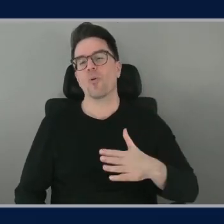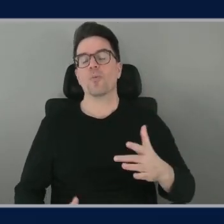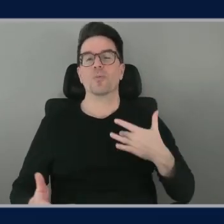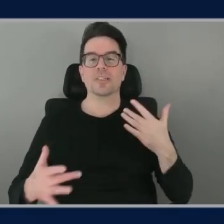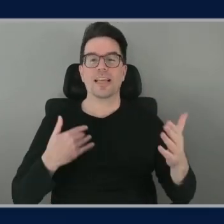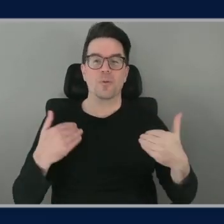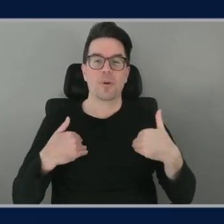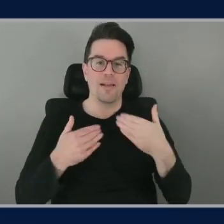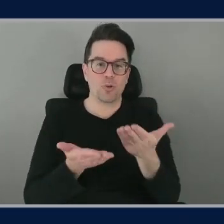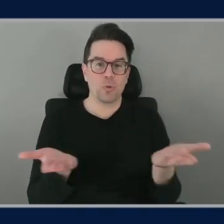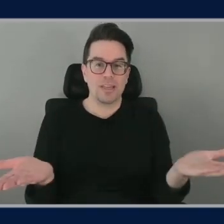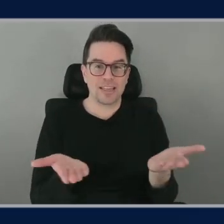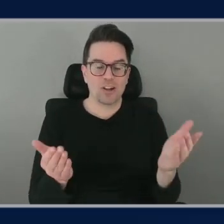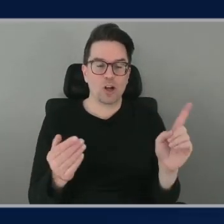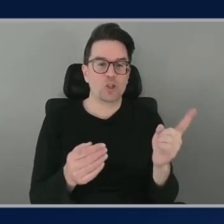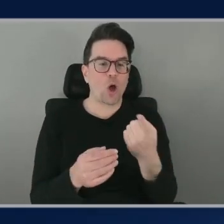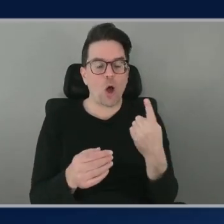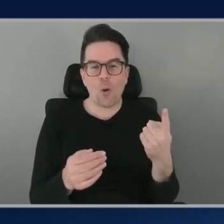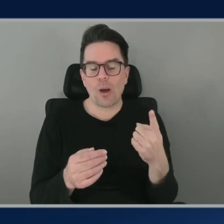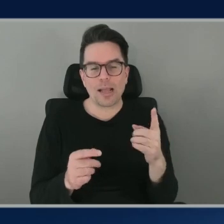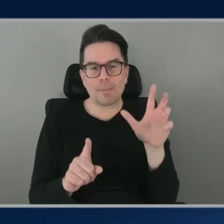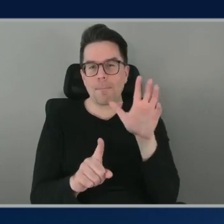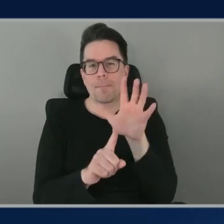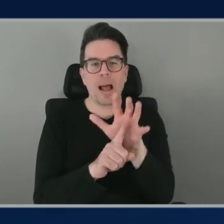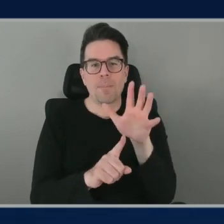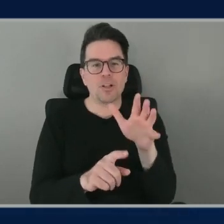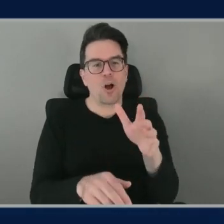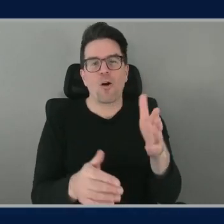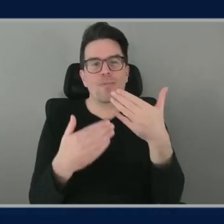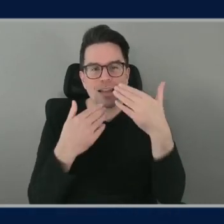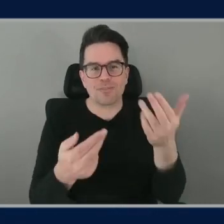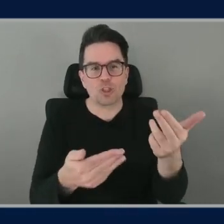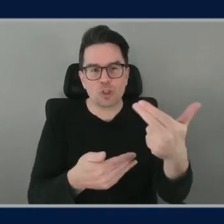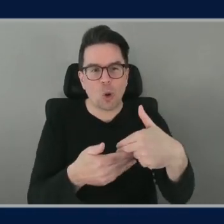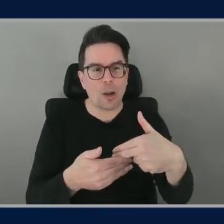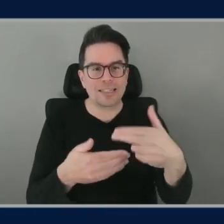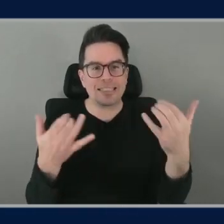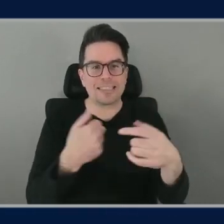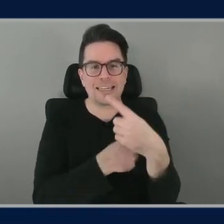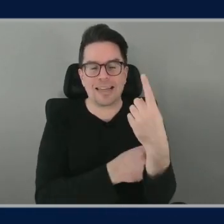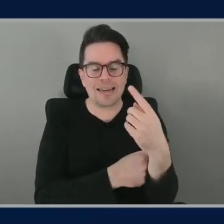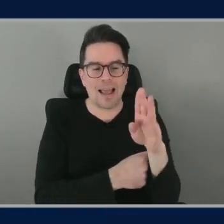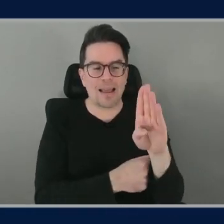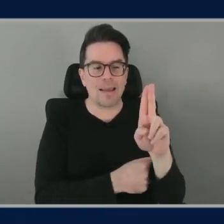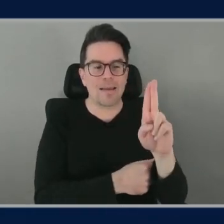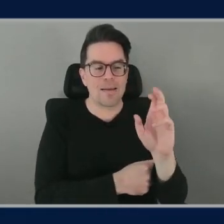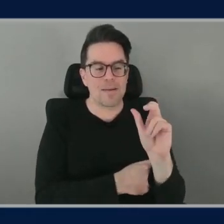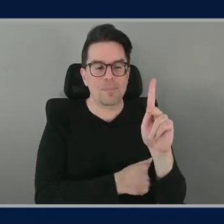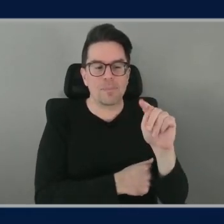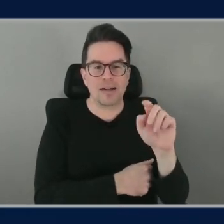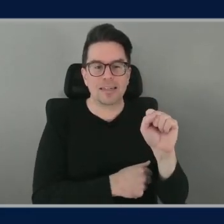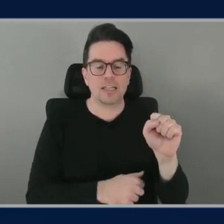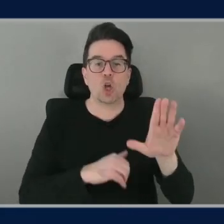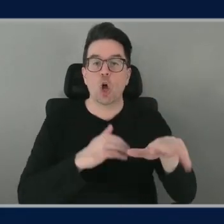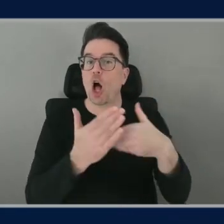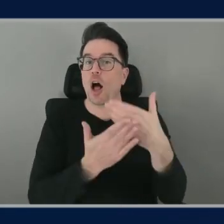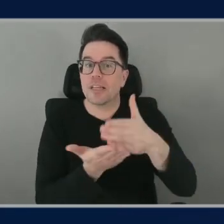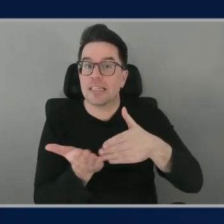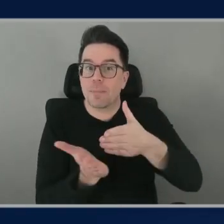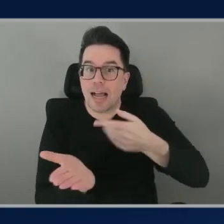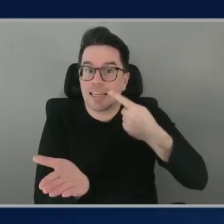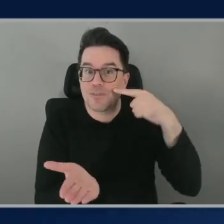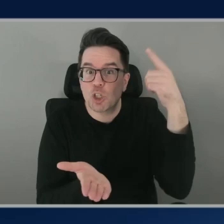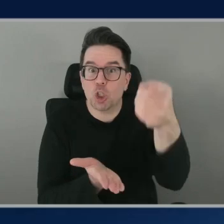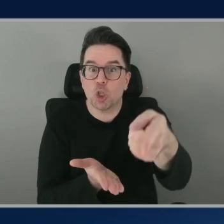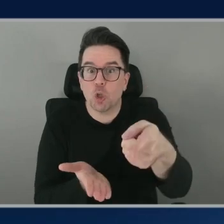always a hit and wonderful to have you. We don't know what we would do without you. We would not. All this pie is for you, Buckets. Yes,